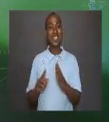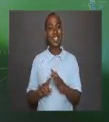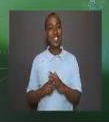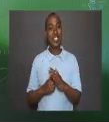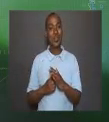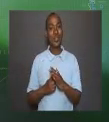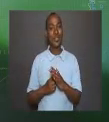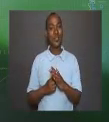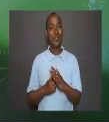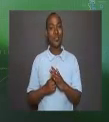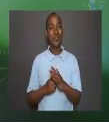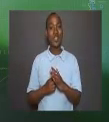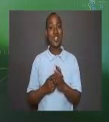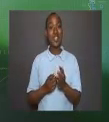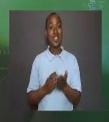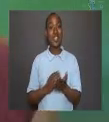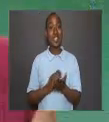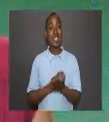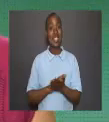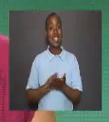with a brief review.